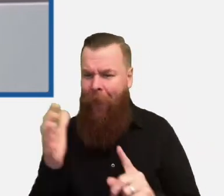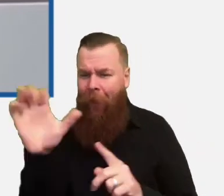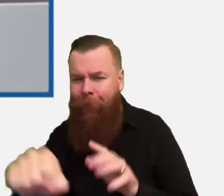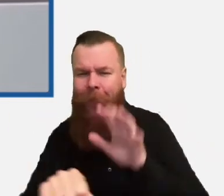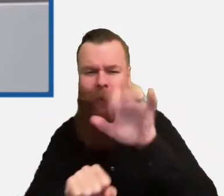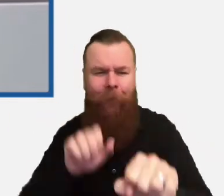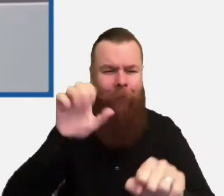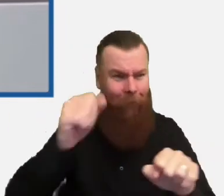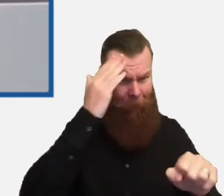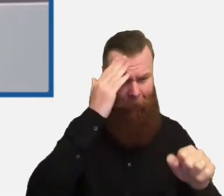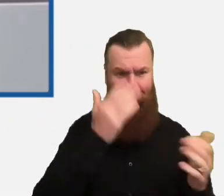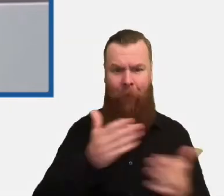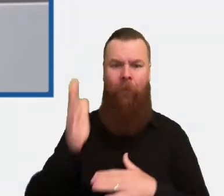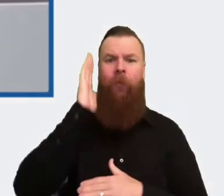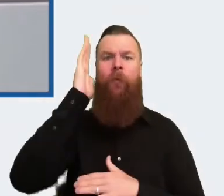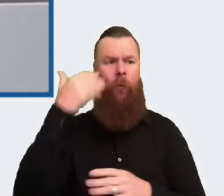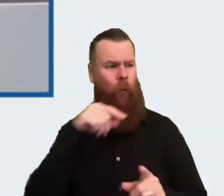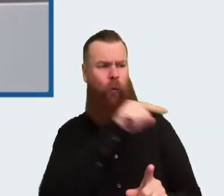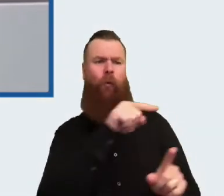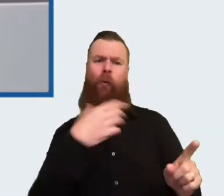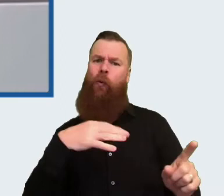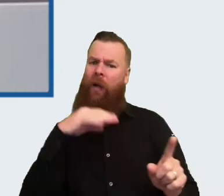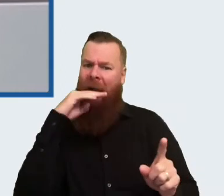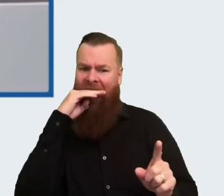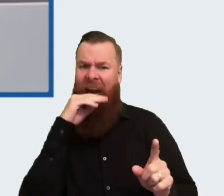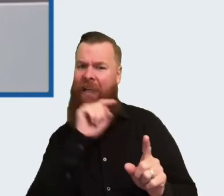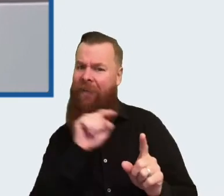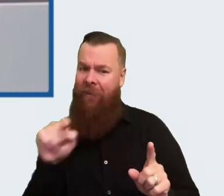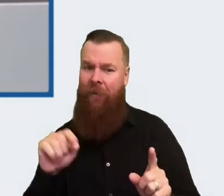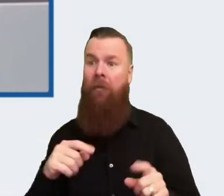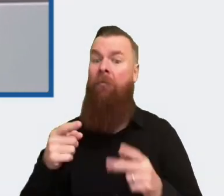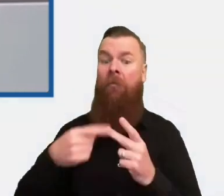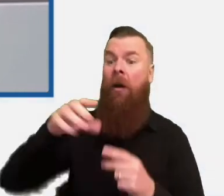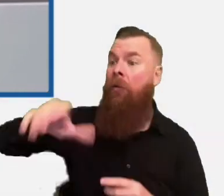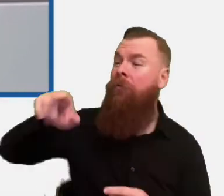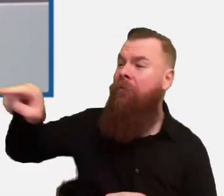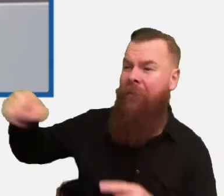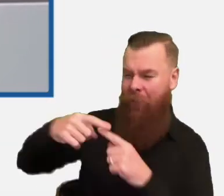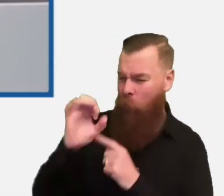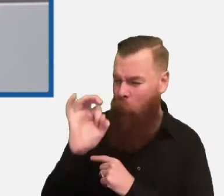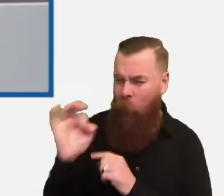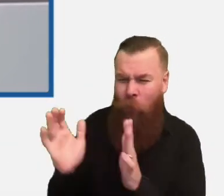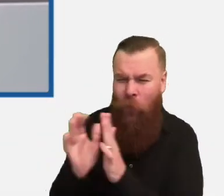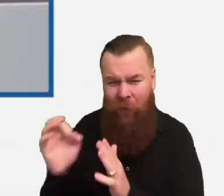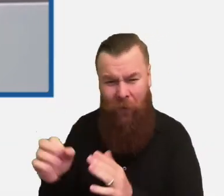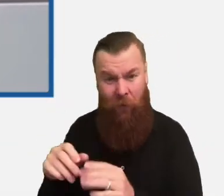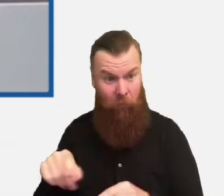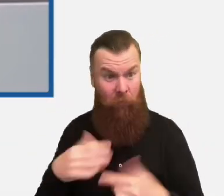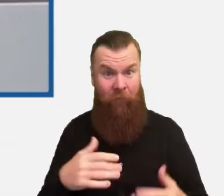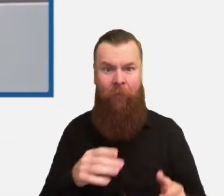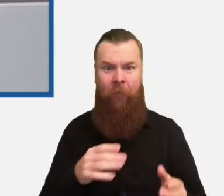example, and what the health consequences of those vulnerabilities are likely to lead to. So whether it is a